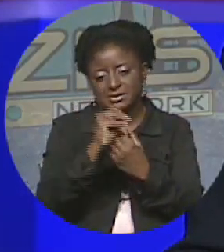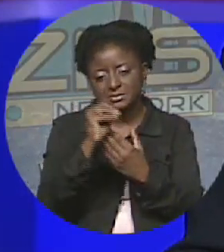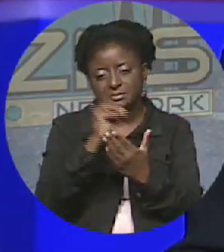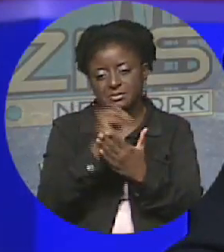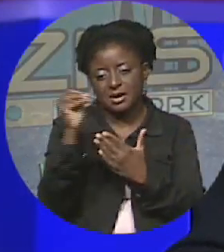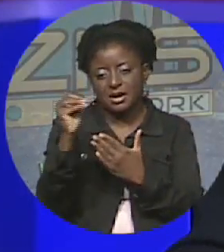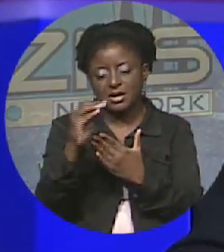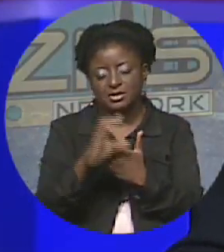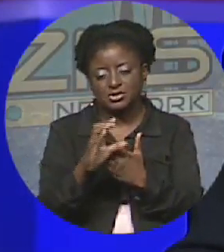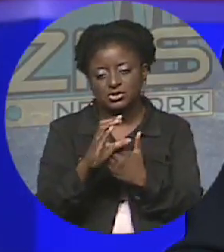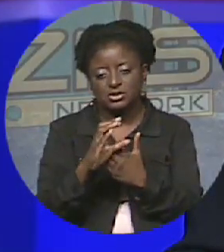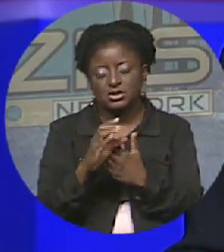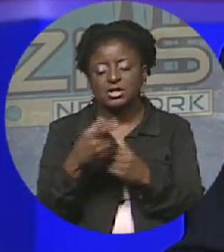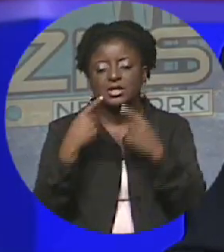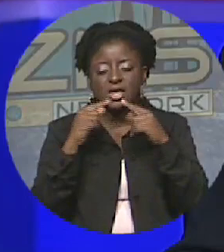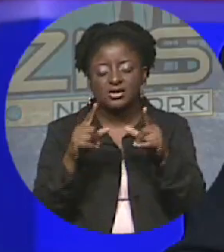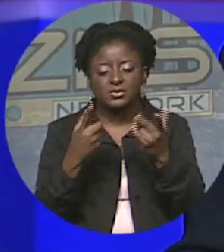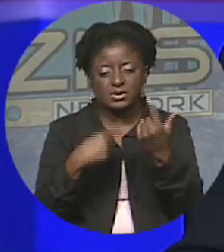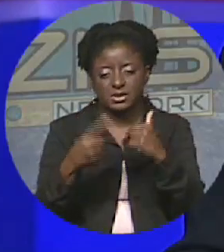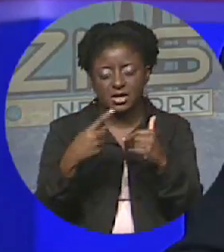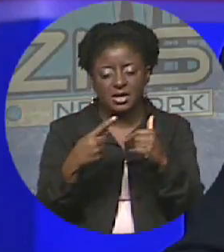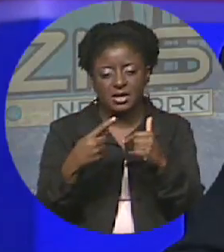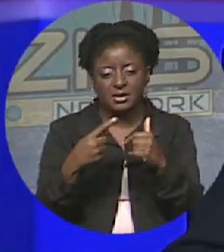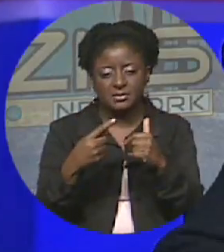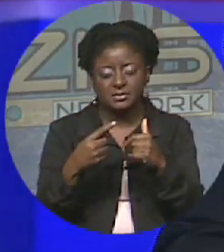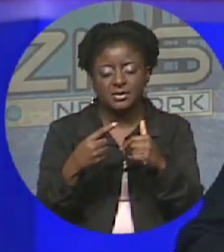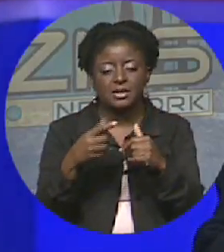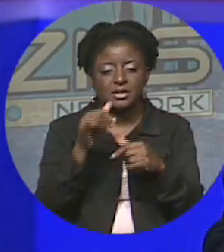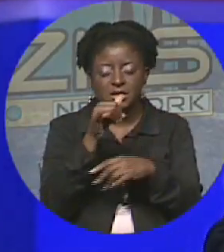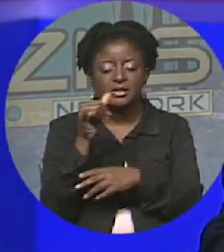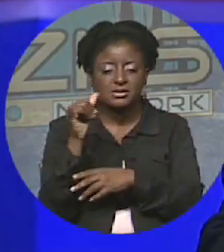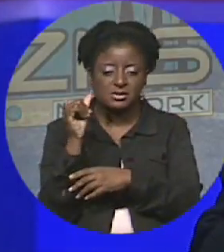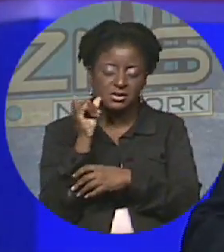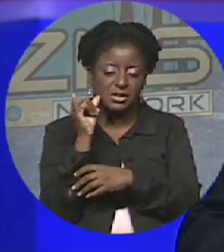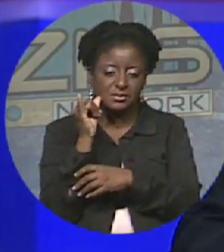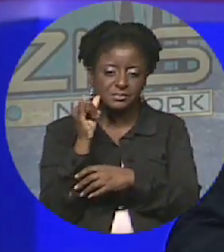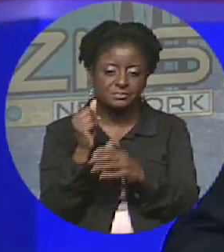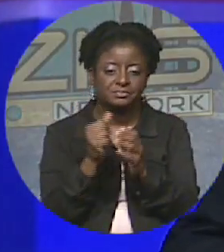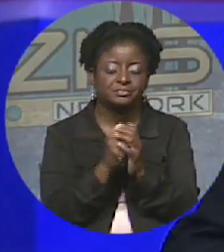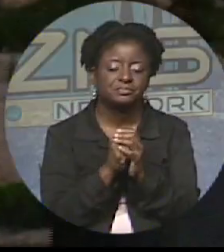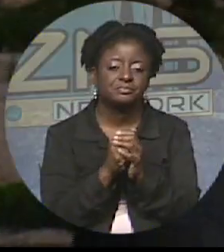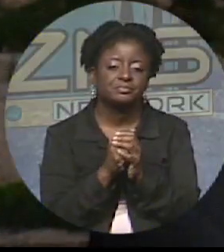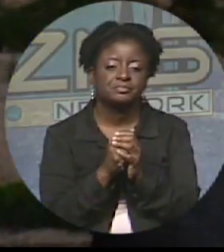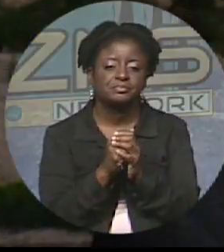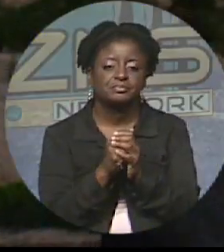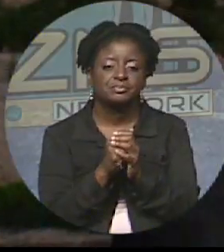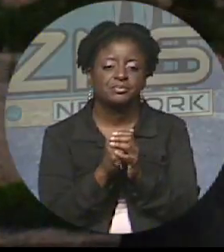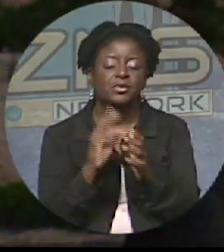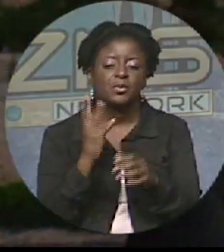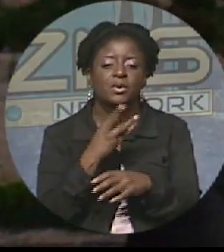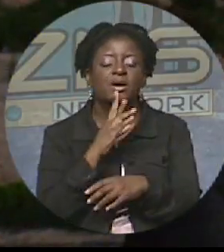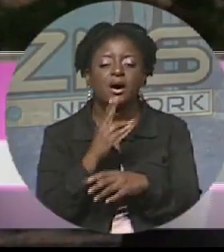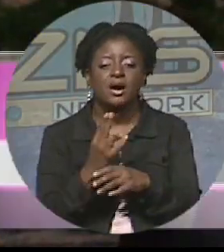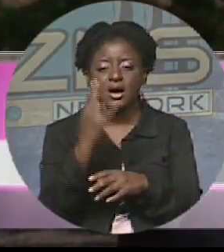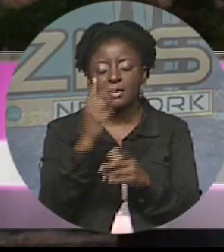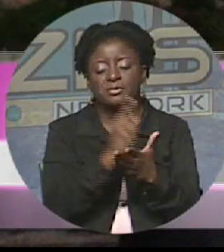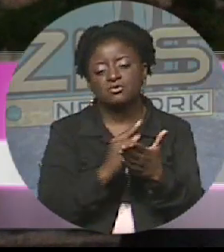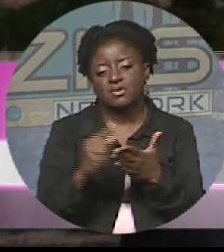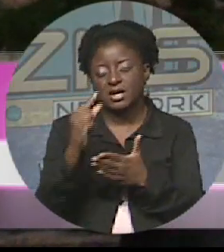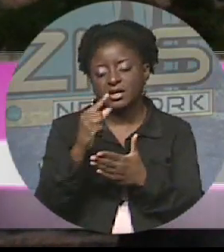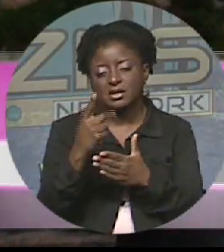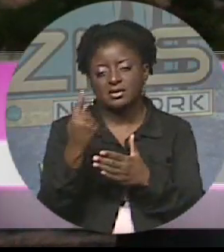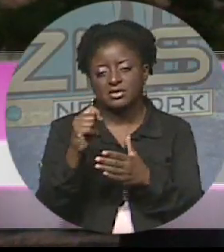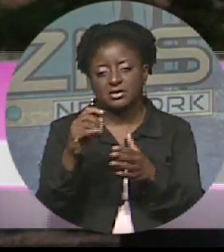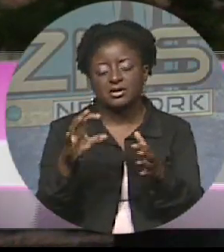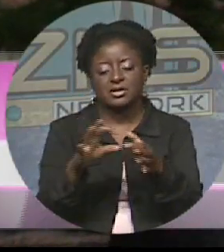was speaking to business owners at an event hosted by the Bahamas Chamber of Commerce. We have upgraded the network and are in the